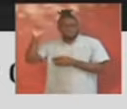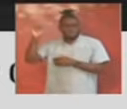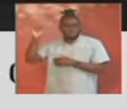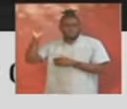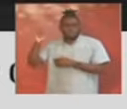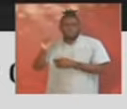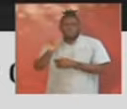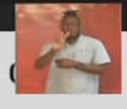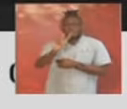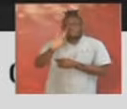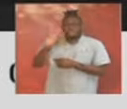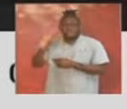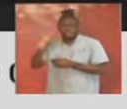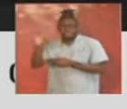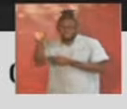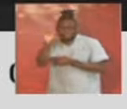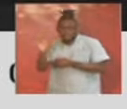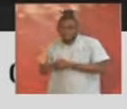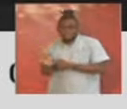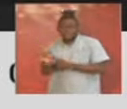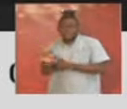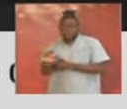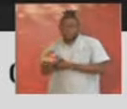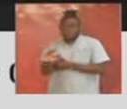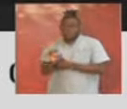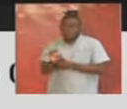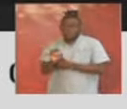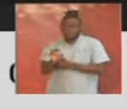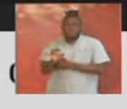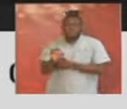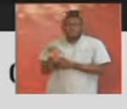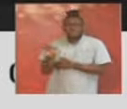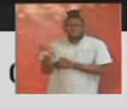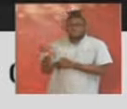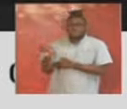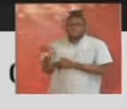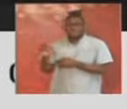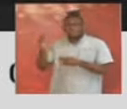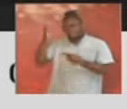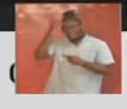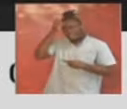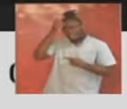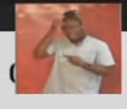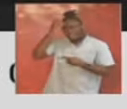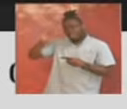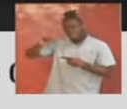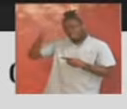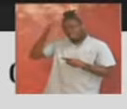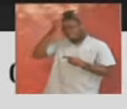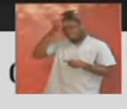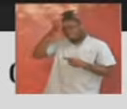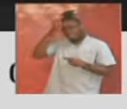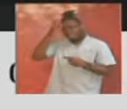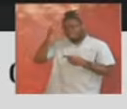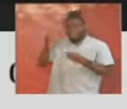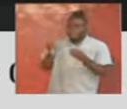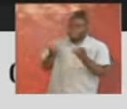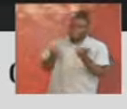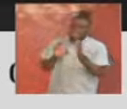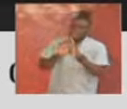26% of our cases had comorbidities. And of these 26%, the most common